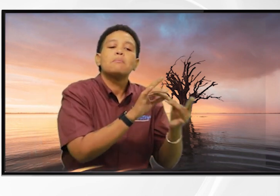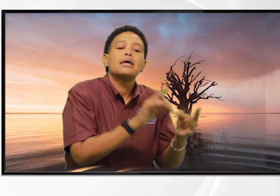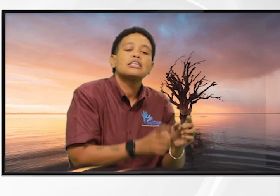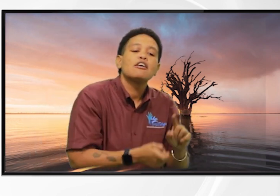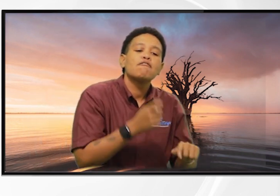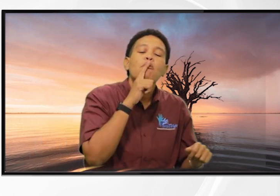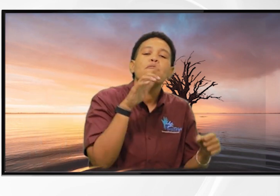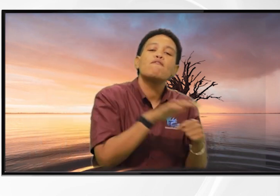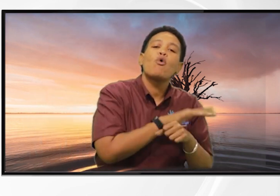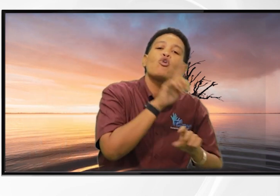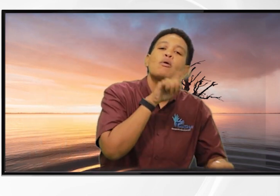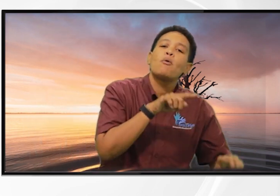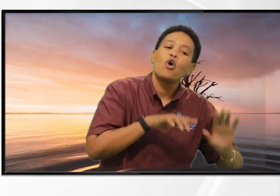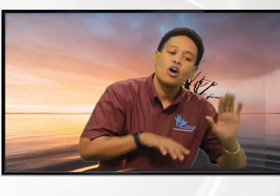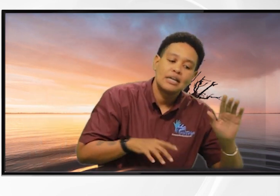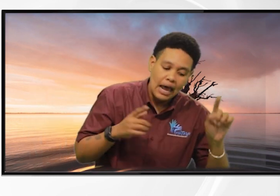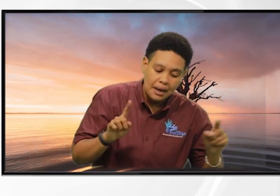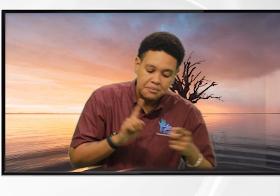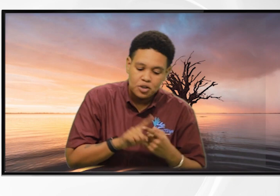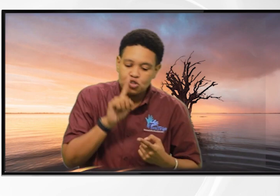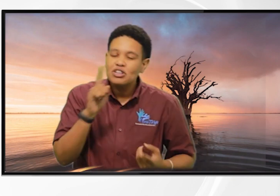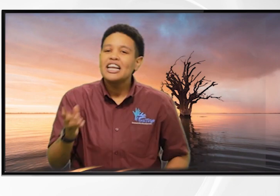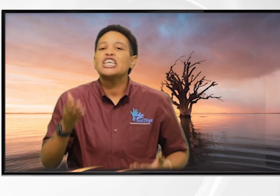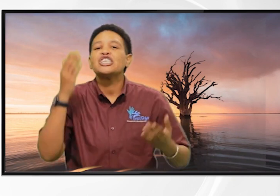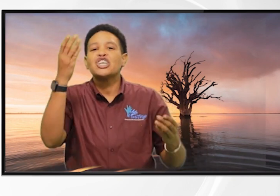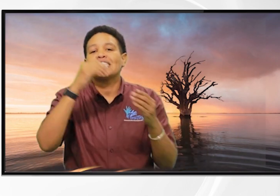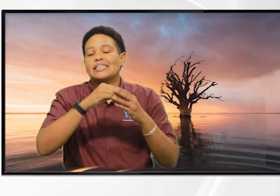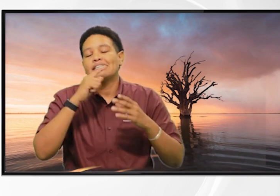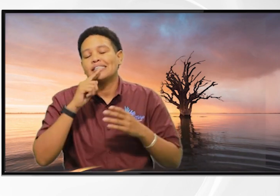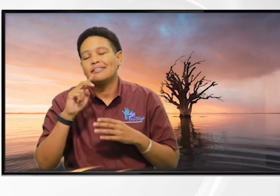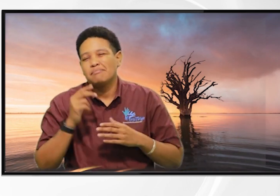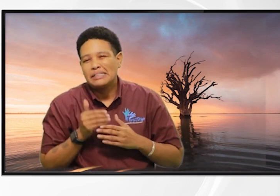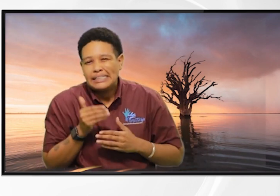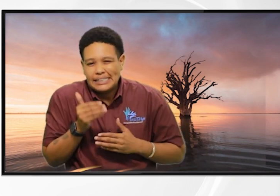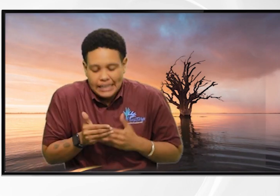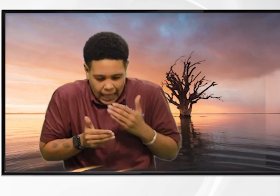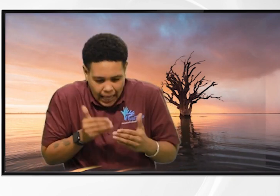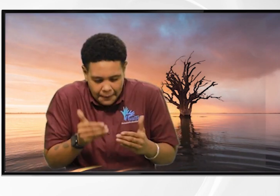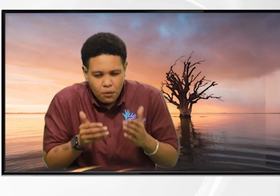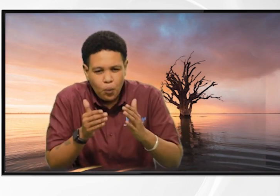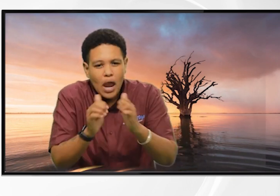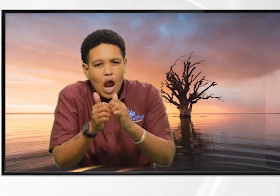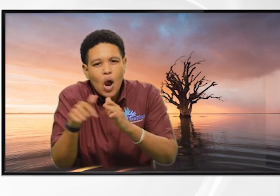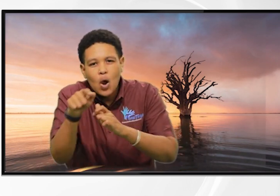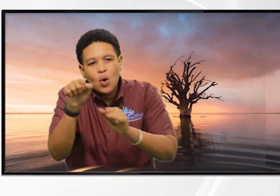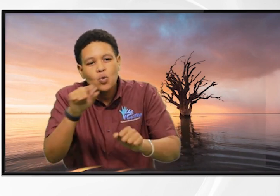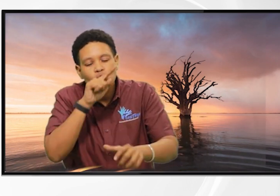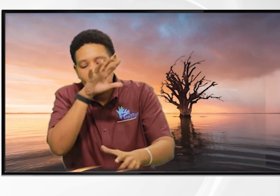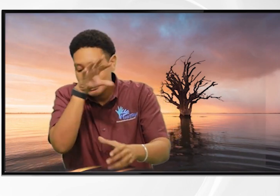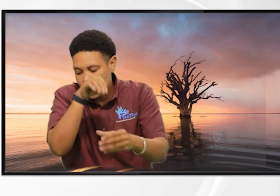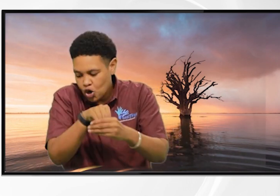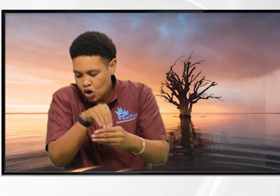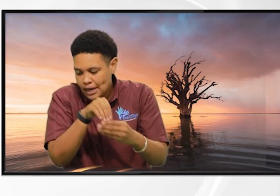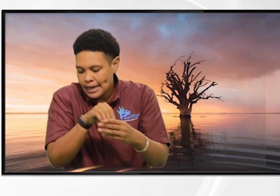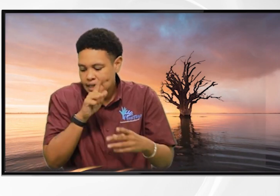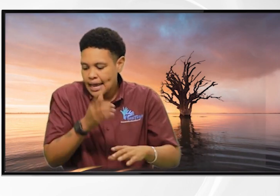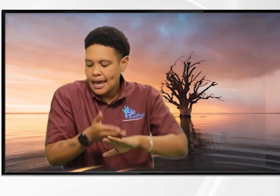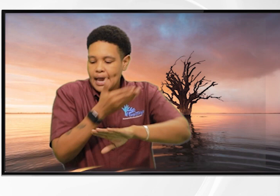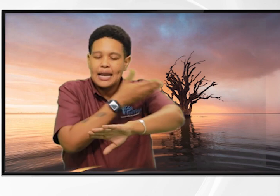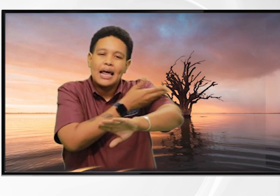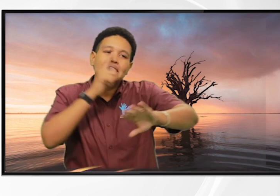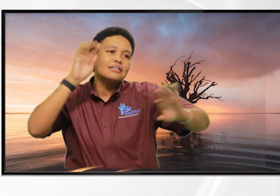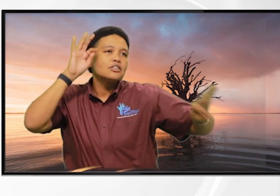from the full report and suggests in a stepwise manner how they could be incorporated in an